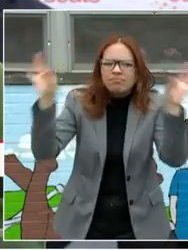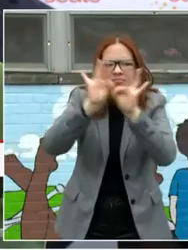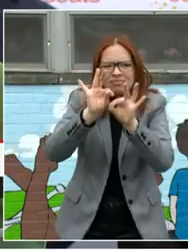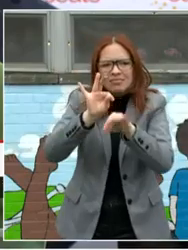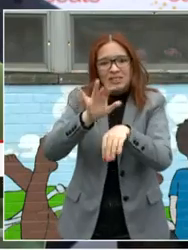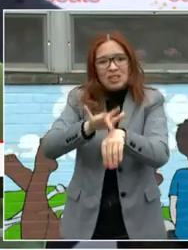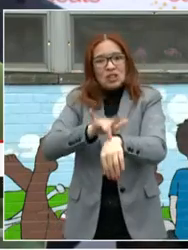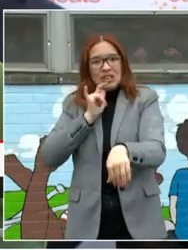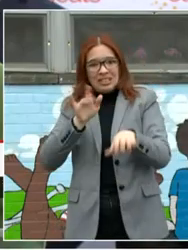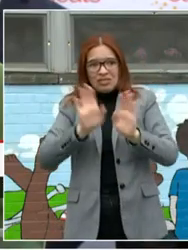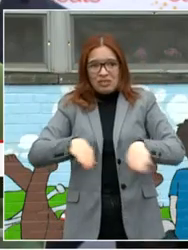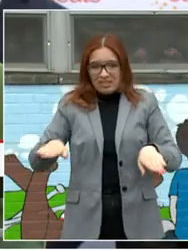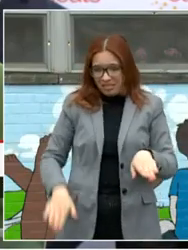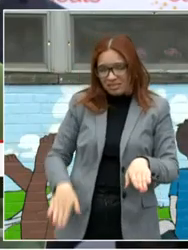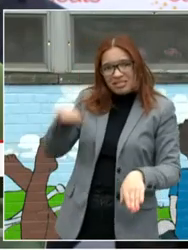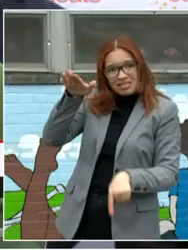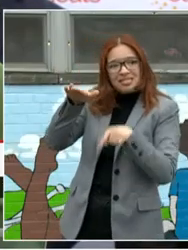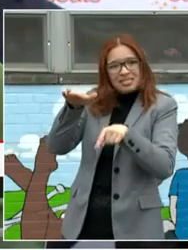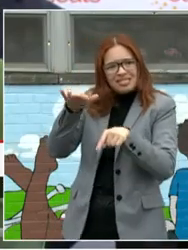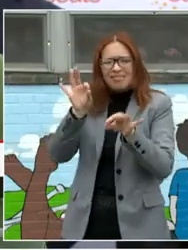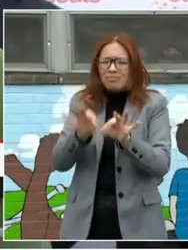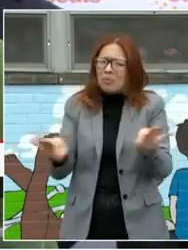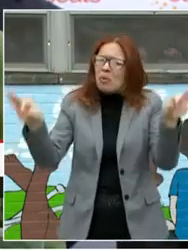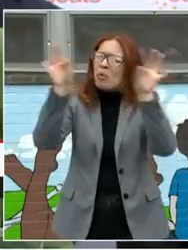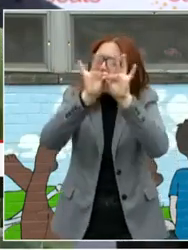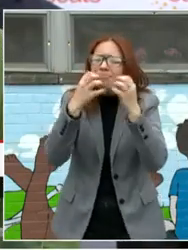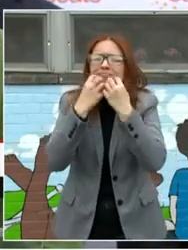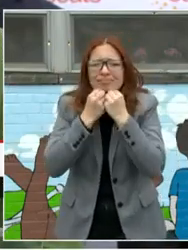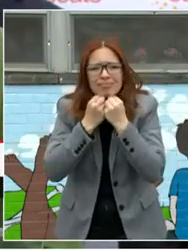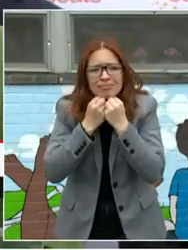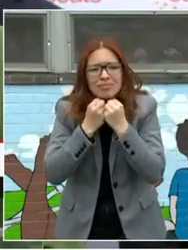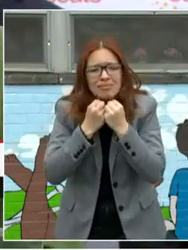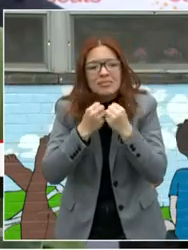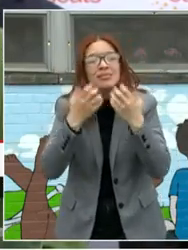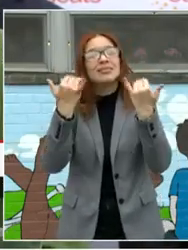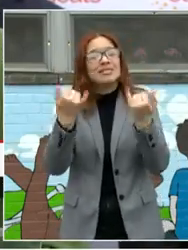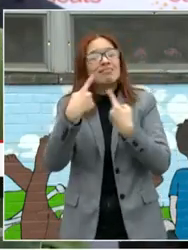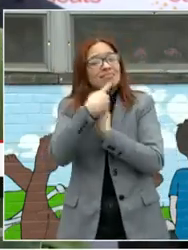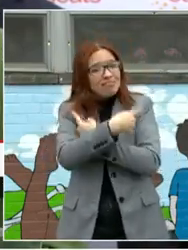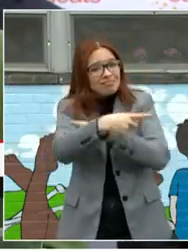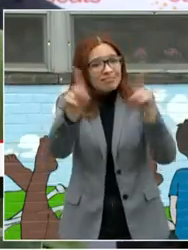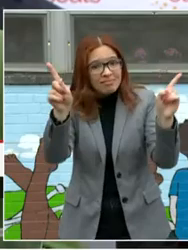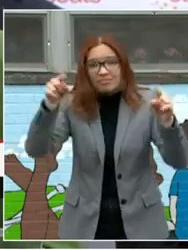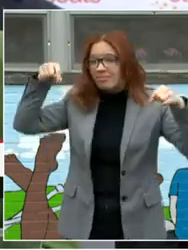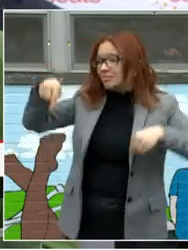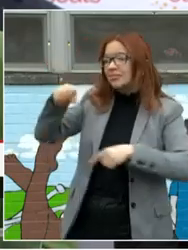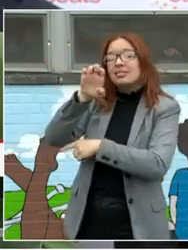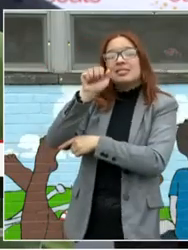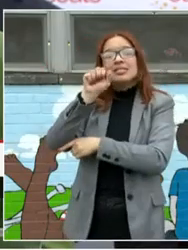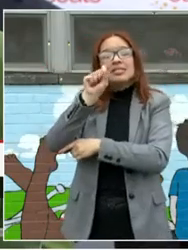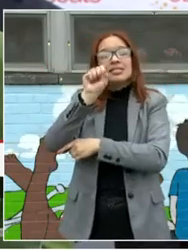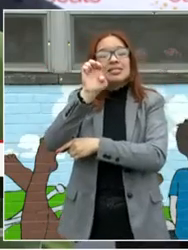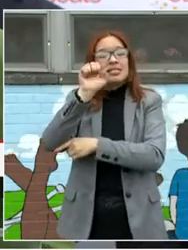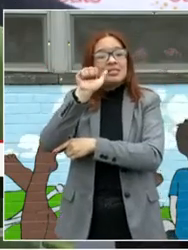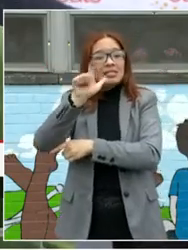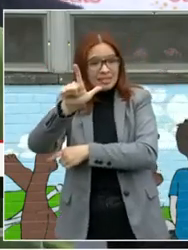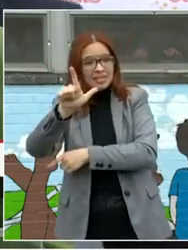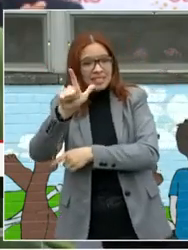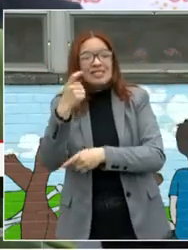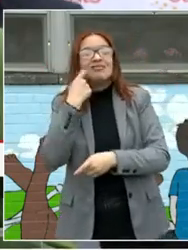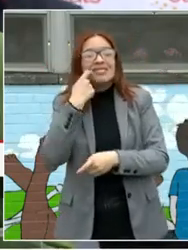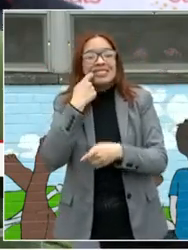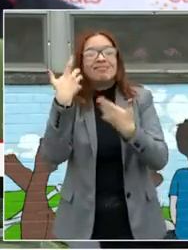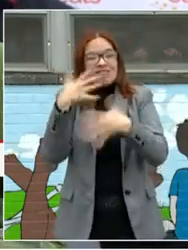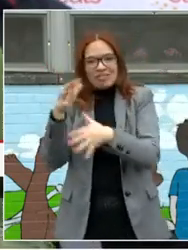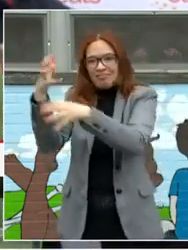kids. So I'm pleased to announce that Easter Seals is a recipient of this latest round of grants,